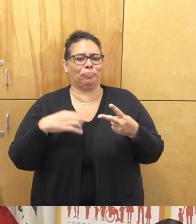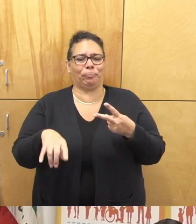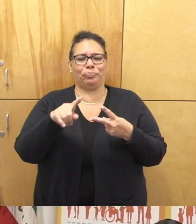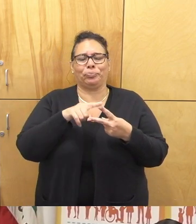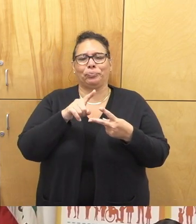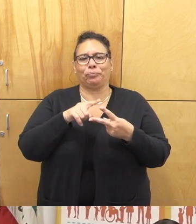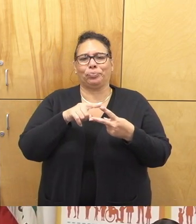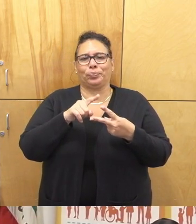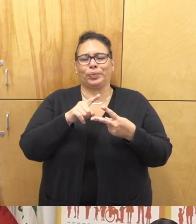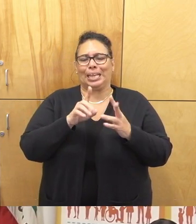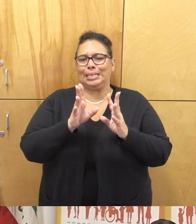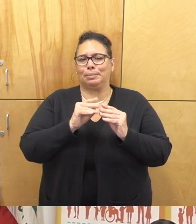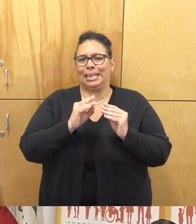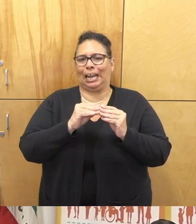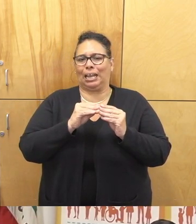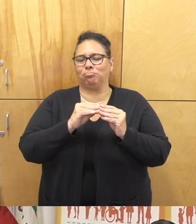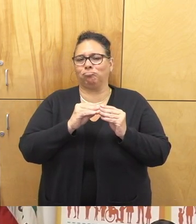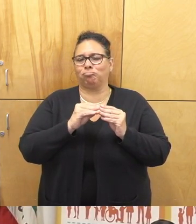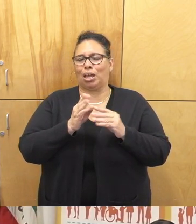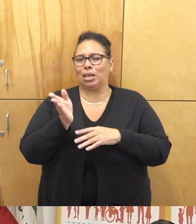be presented a draft